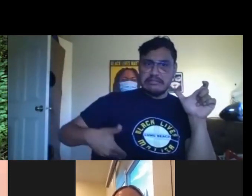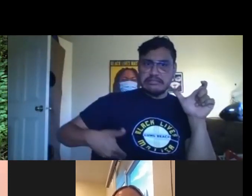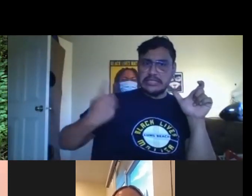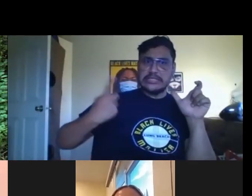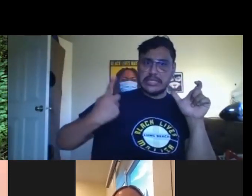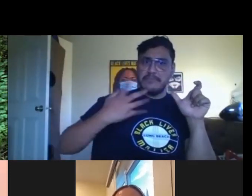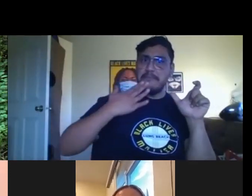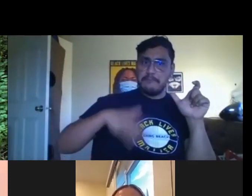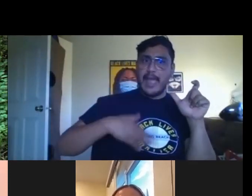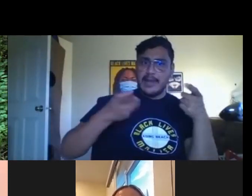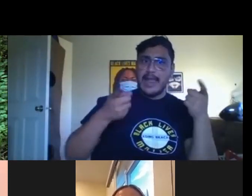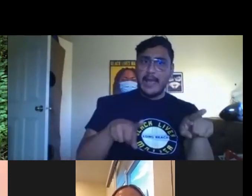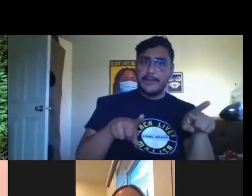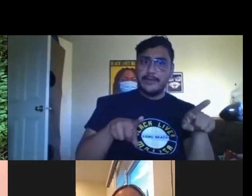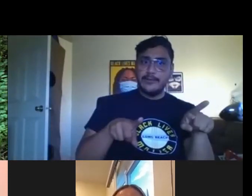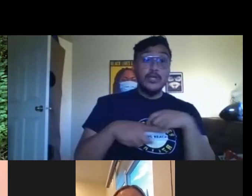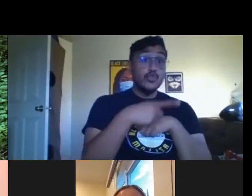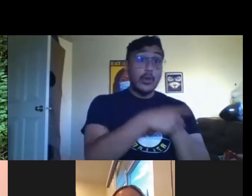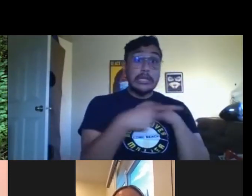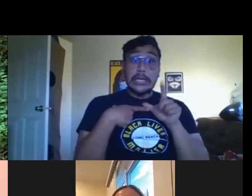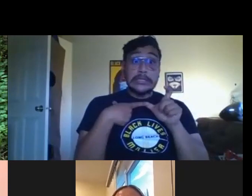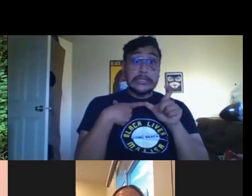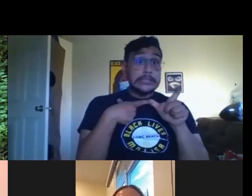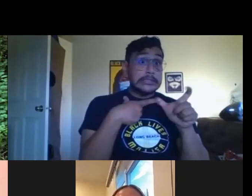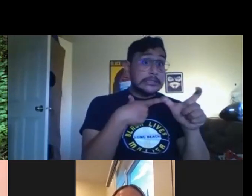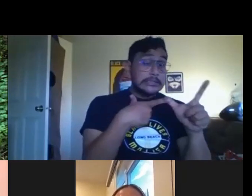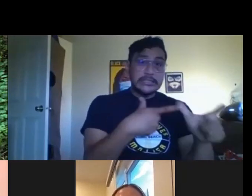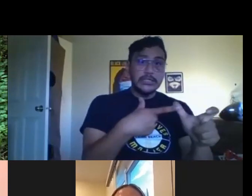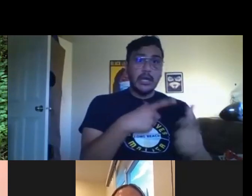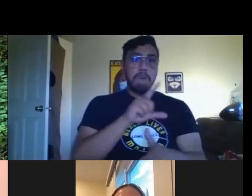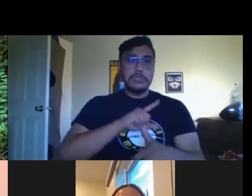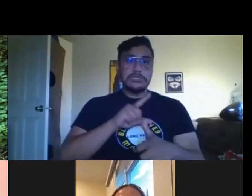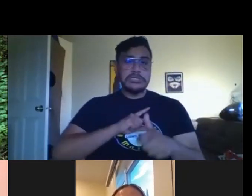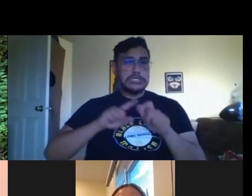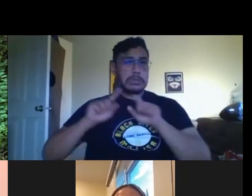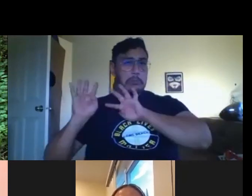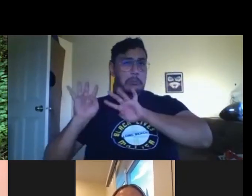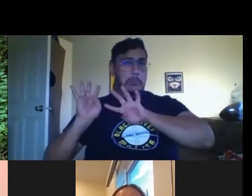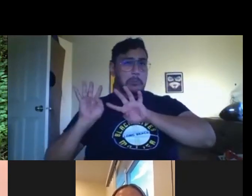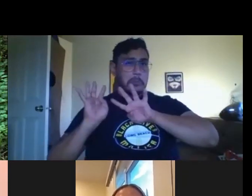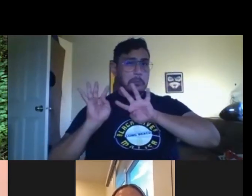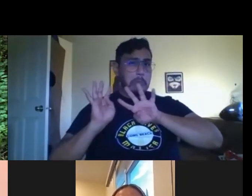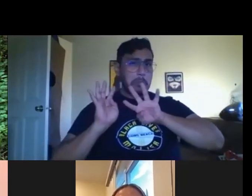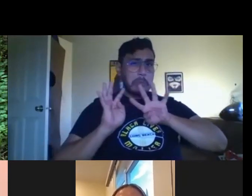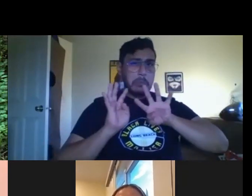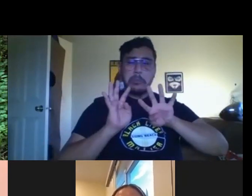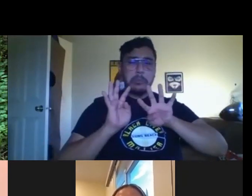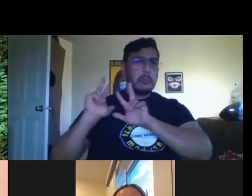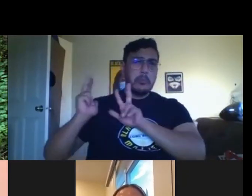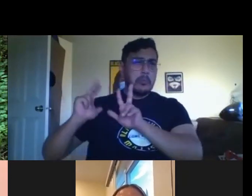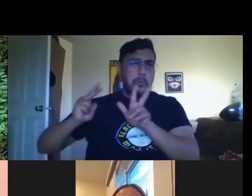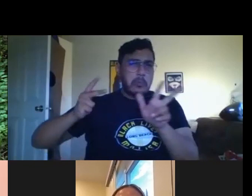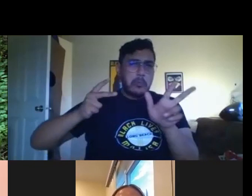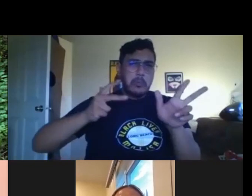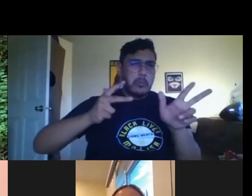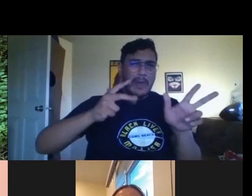was running, they all gathered around him, and there was about, I don't know how many cop cars by then, 5 or